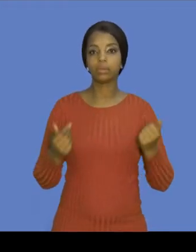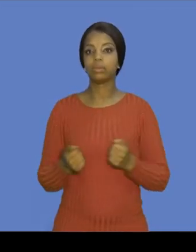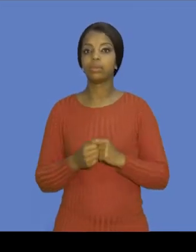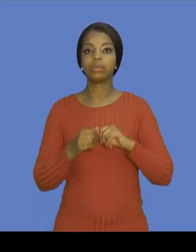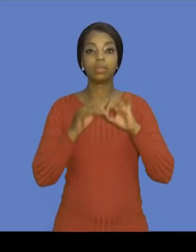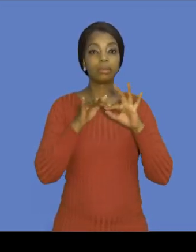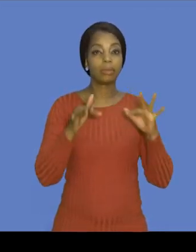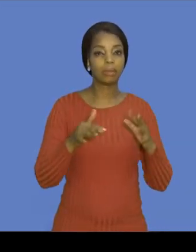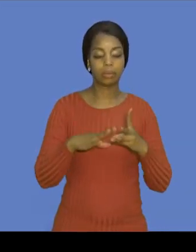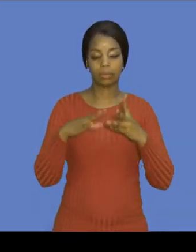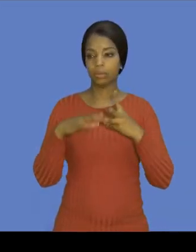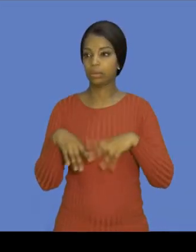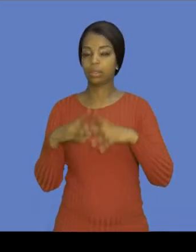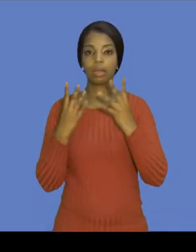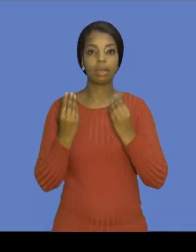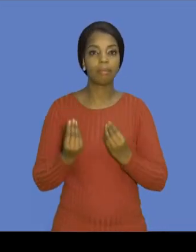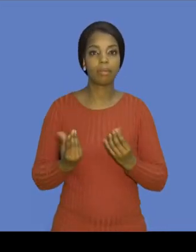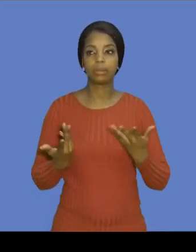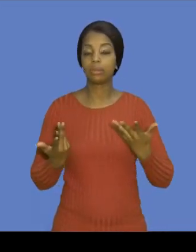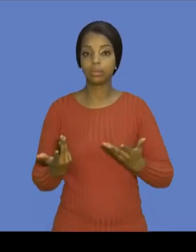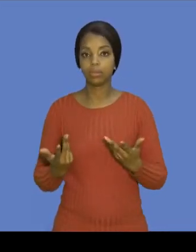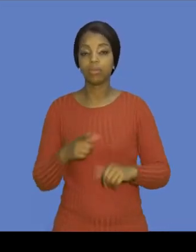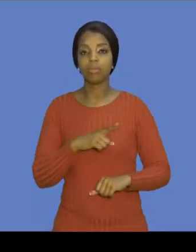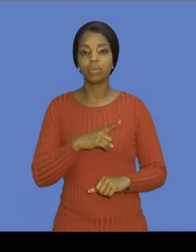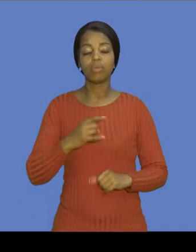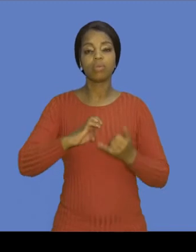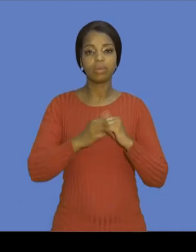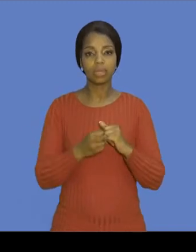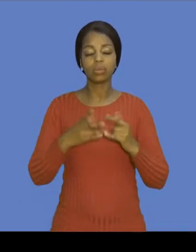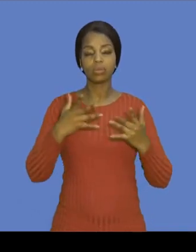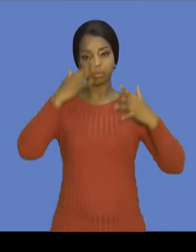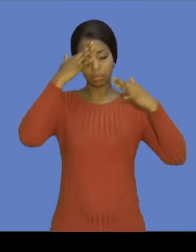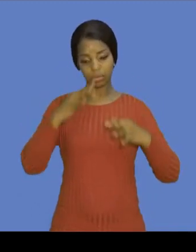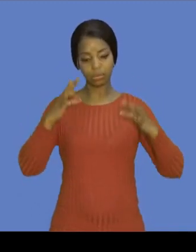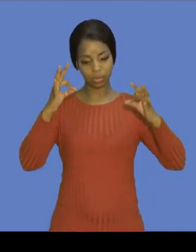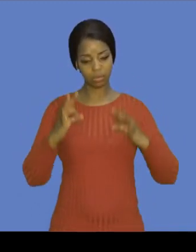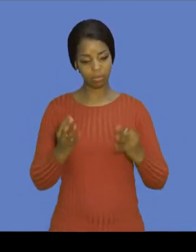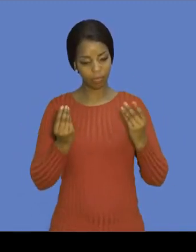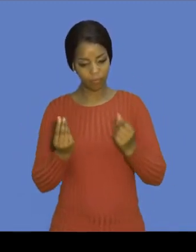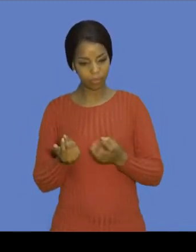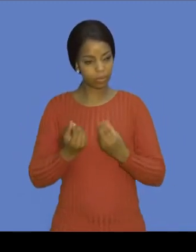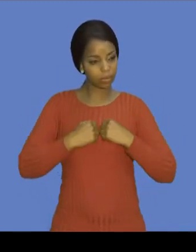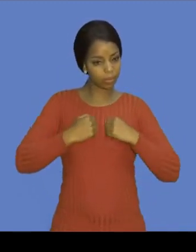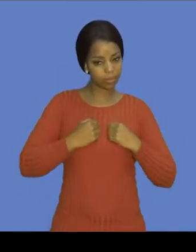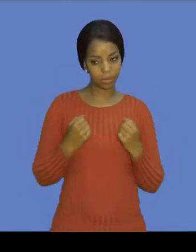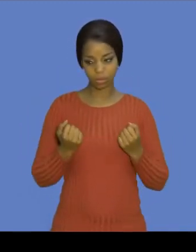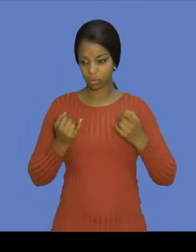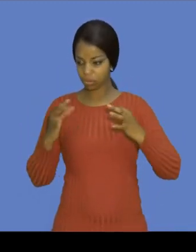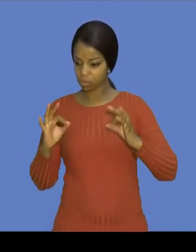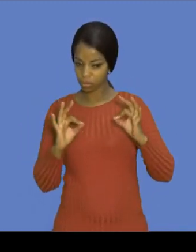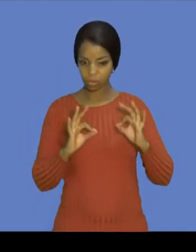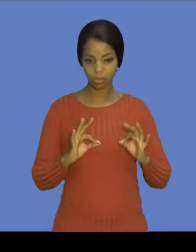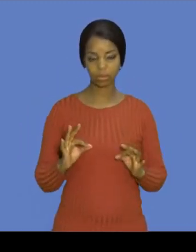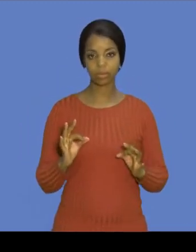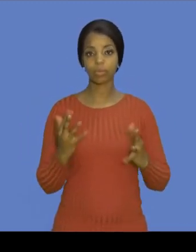assist ourselves in trying to make better financial decisions or to make better financial choices